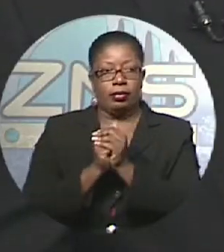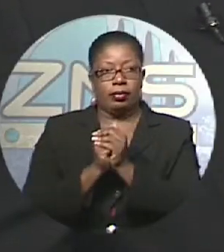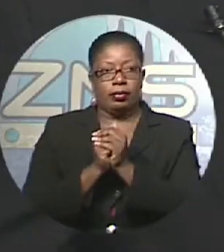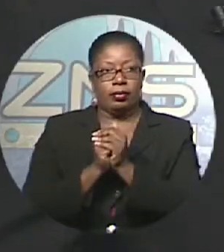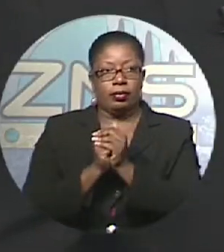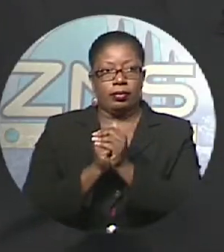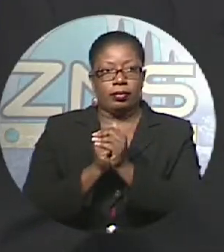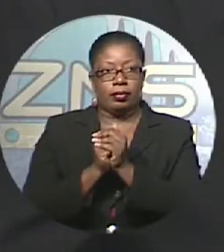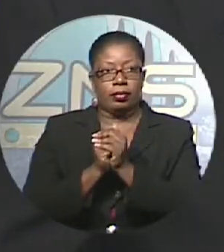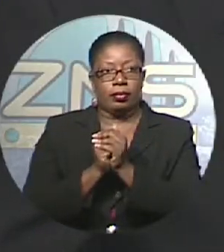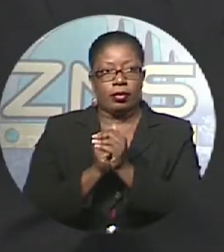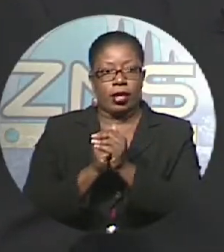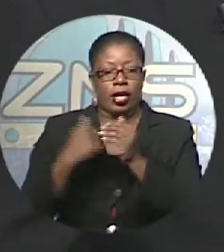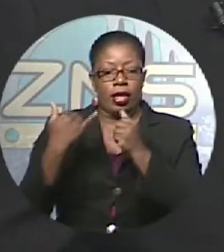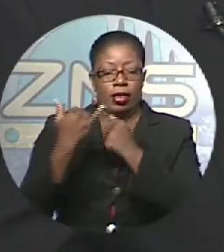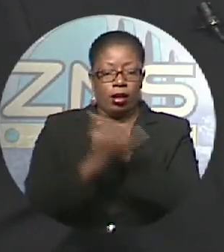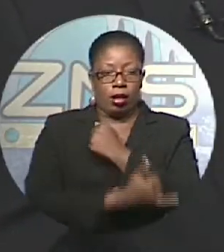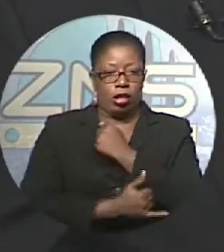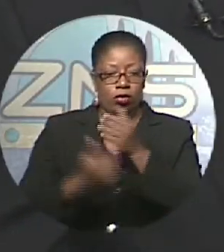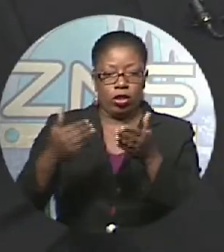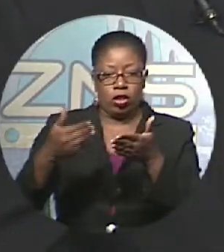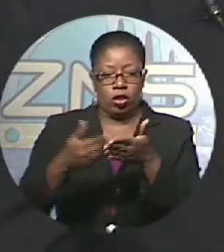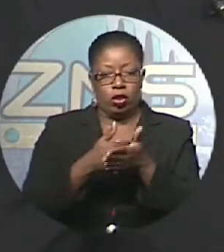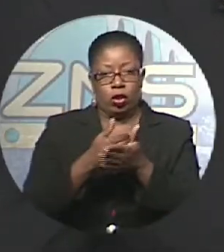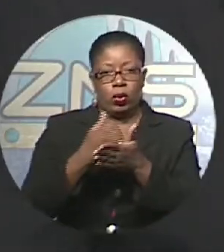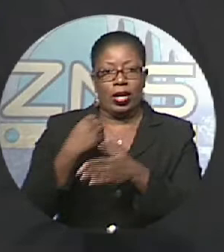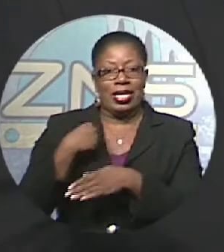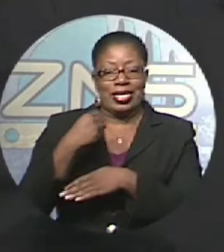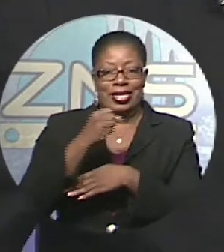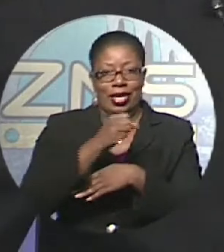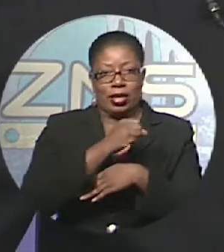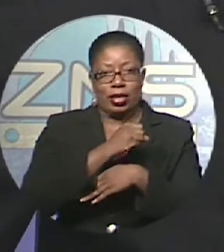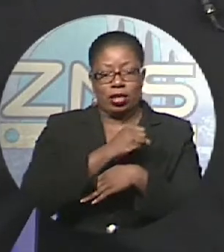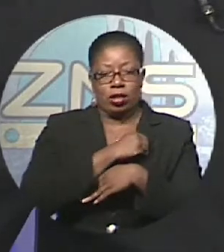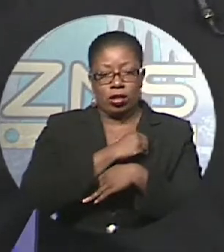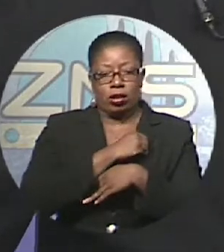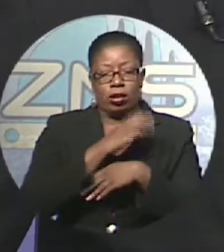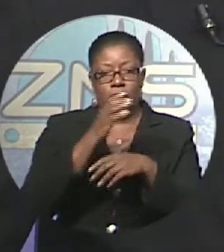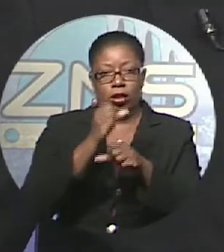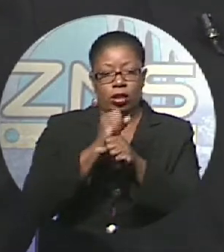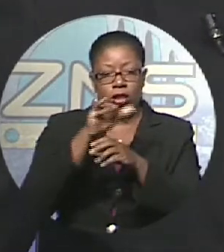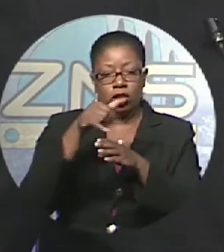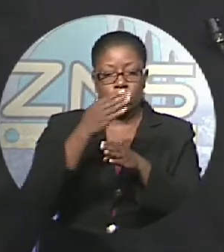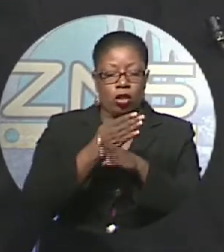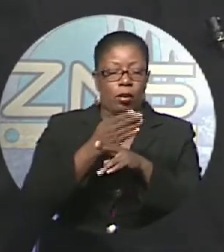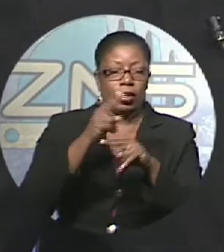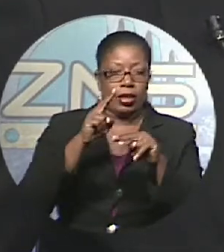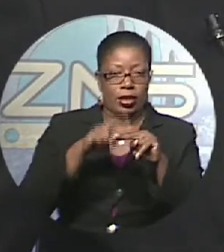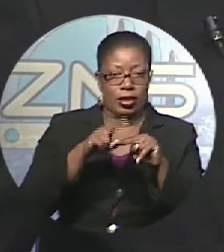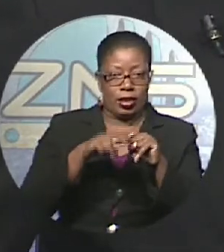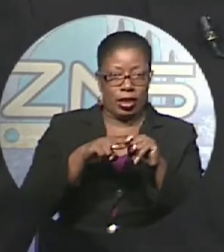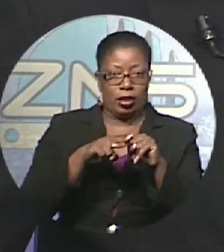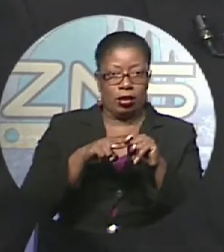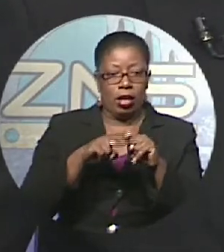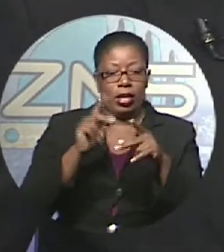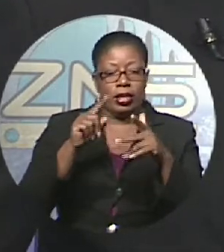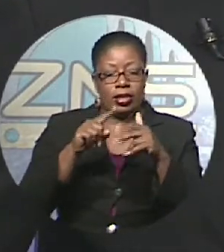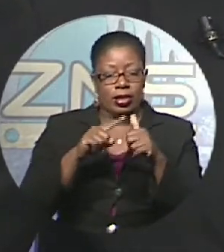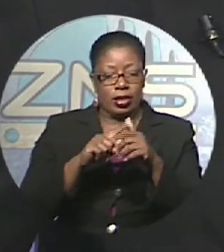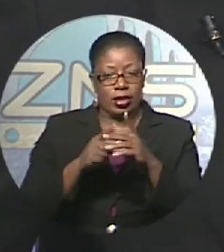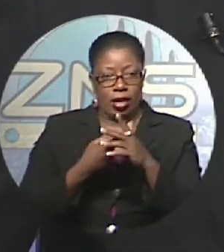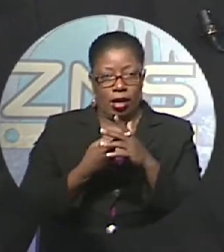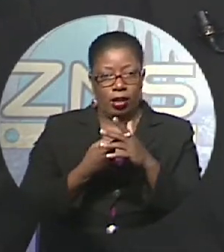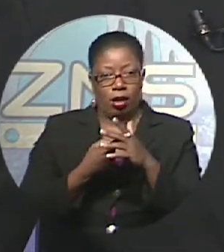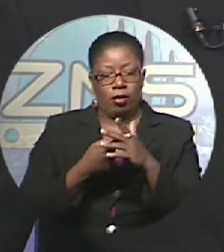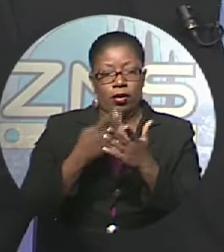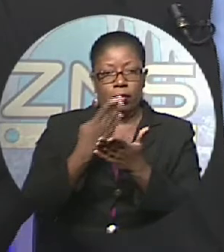to news from the Senate, the country's newest senator took up his seat in the upper chamber today, just ahead of the start of the 2014-2015 budget